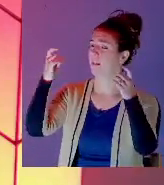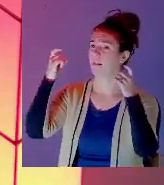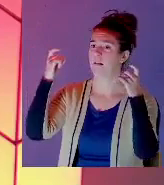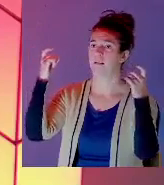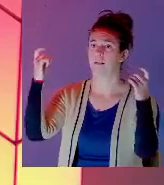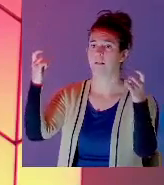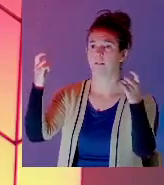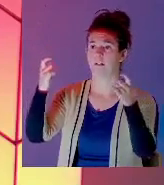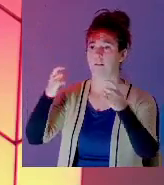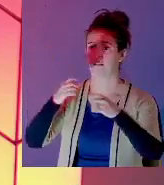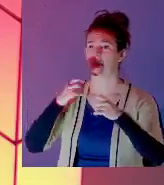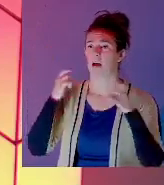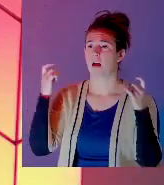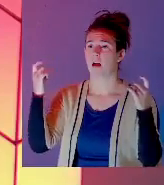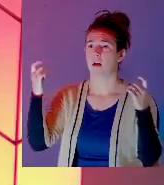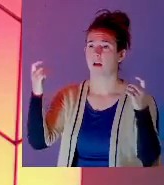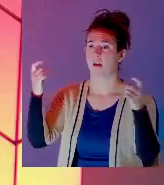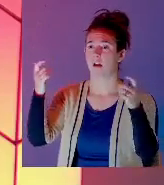hallelujah,